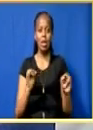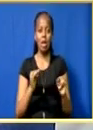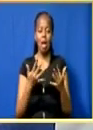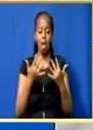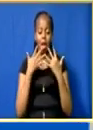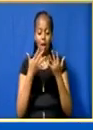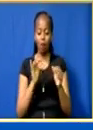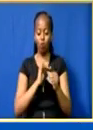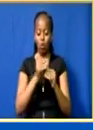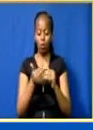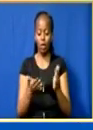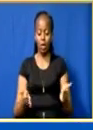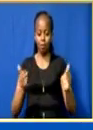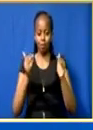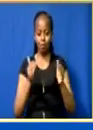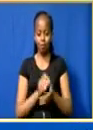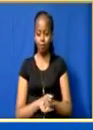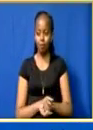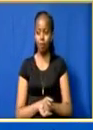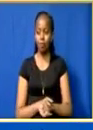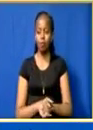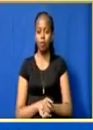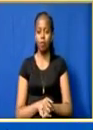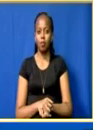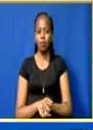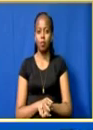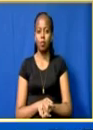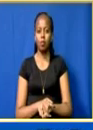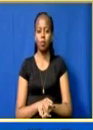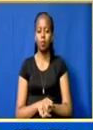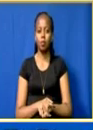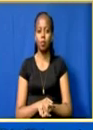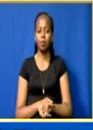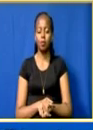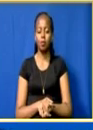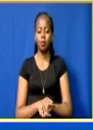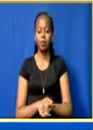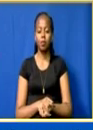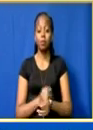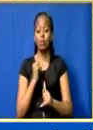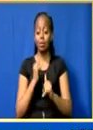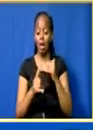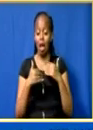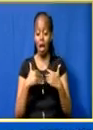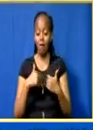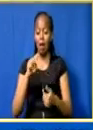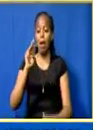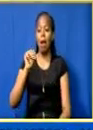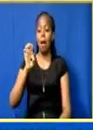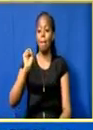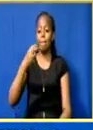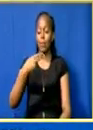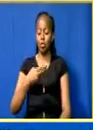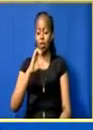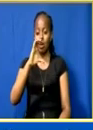airtight containers. Clean, here they are, the clean uh-huh. airtight containers. And finally, we need a fine